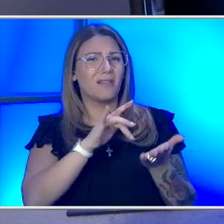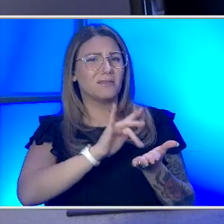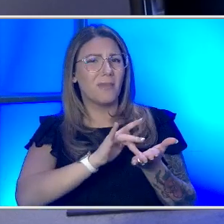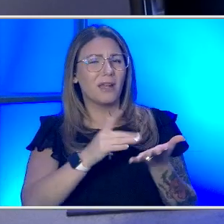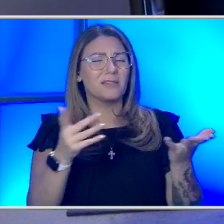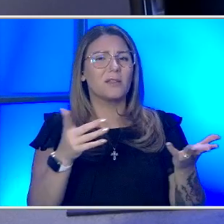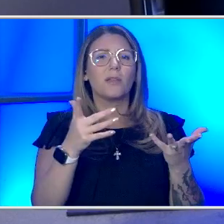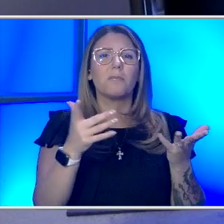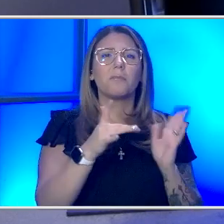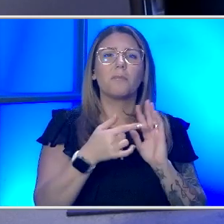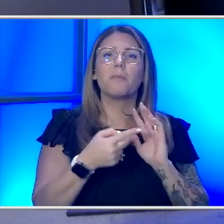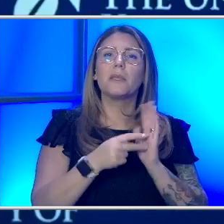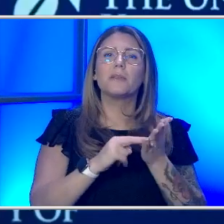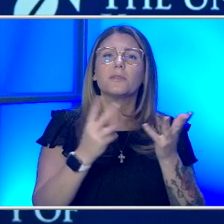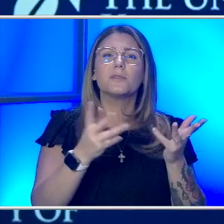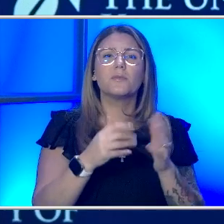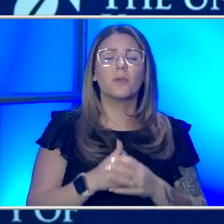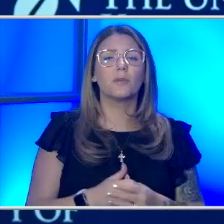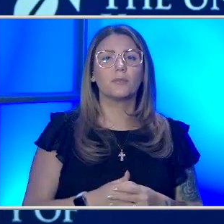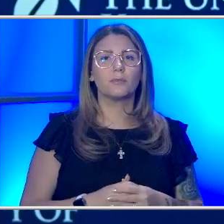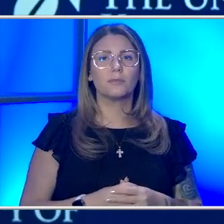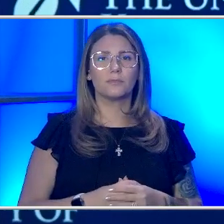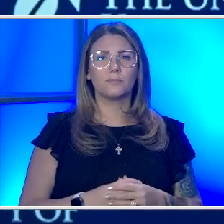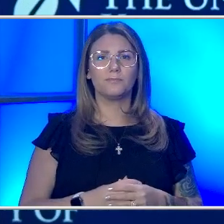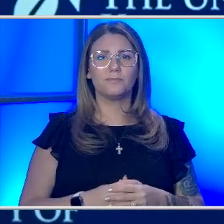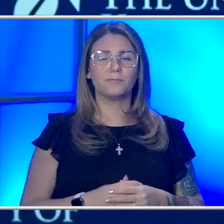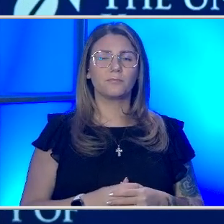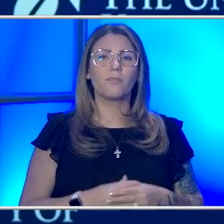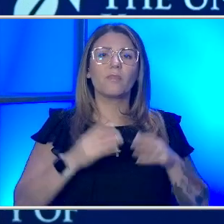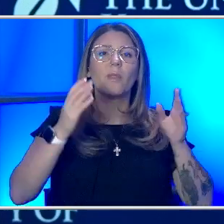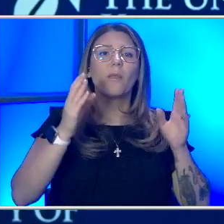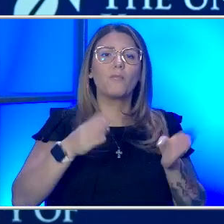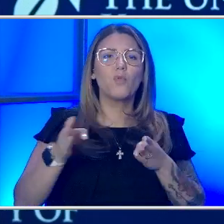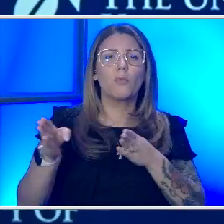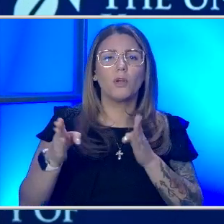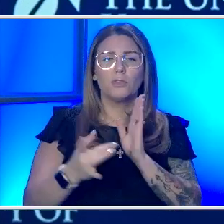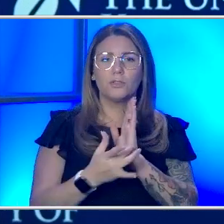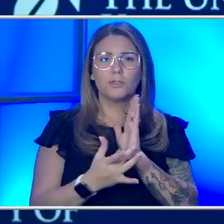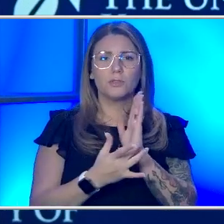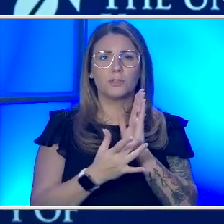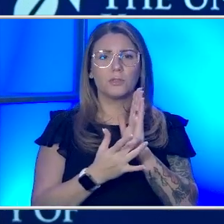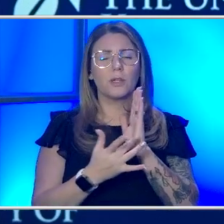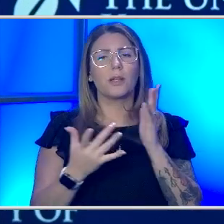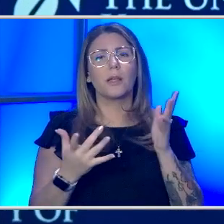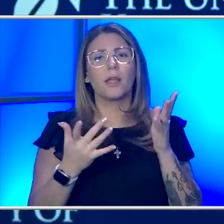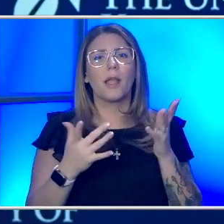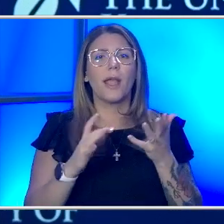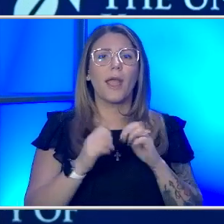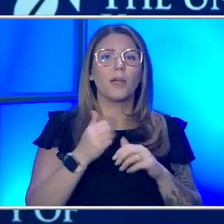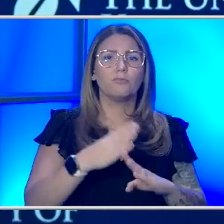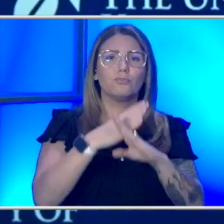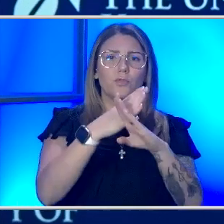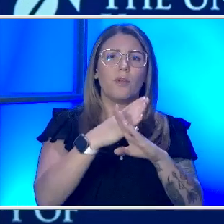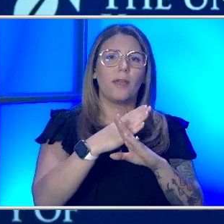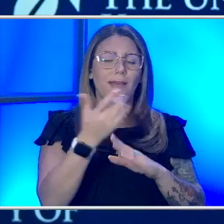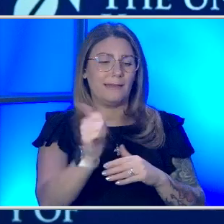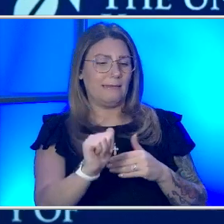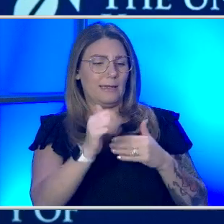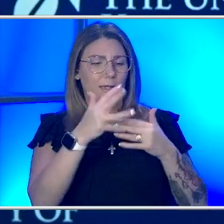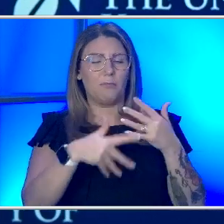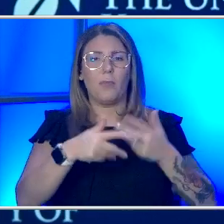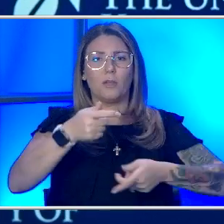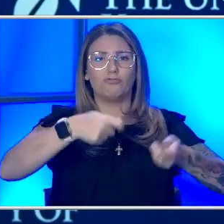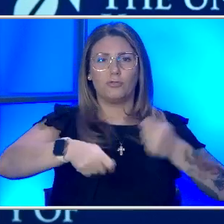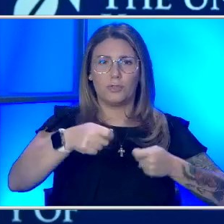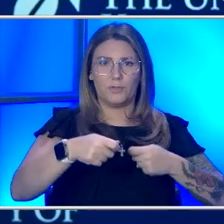that's sort of what we're talking about right here is preparation technique to try to prevent having any blood transfusion. And that things